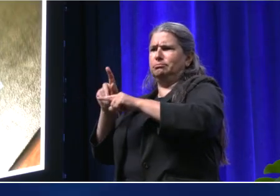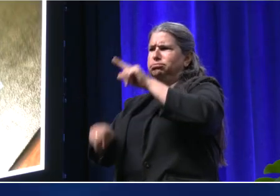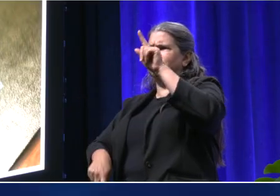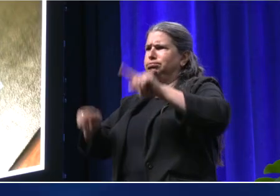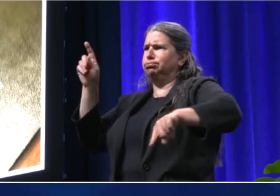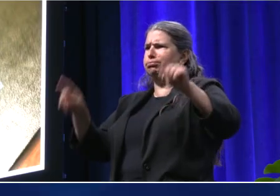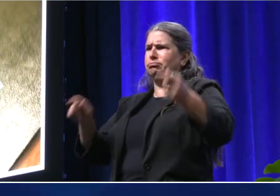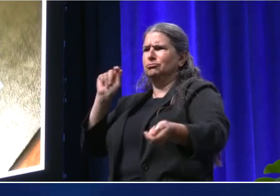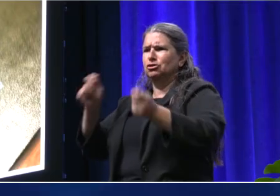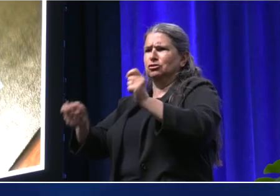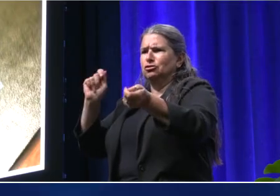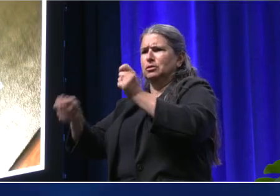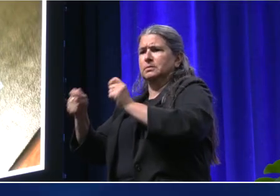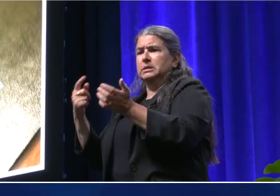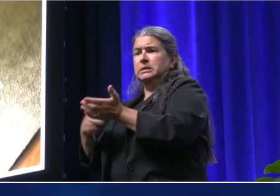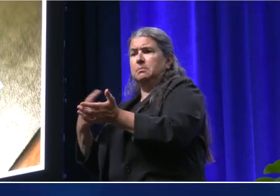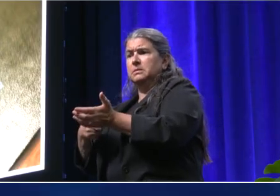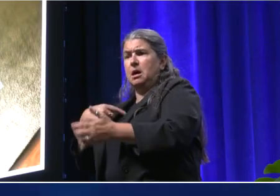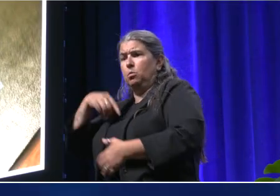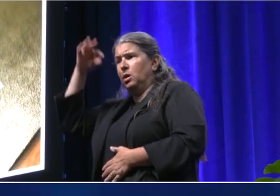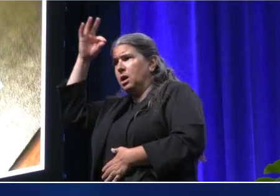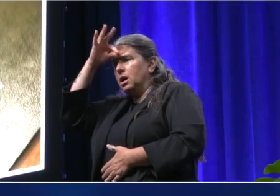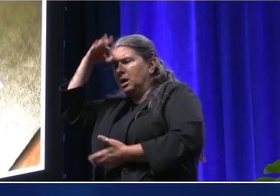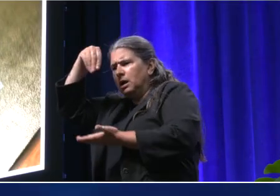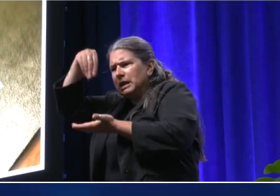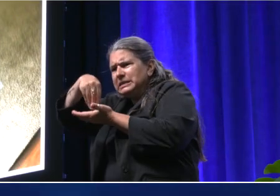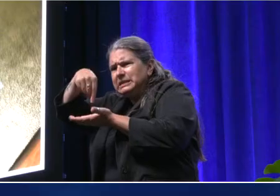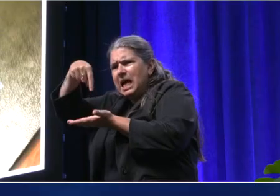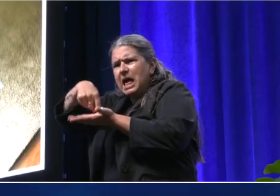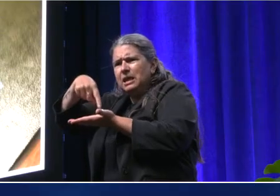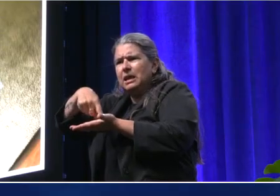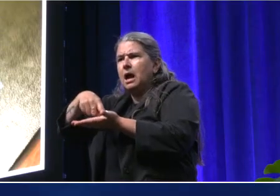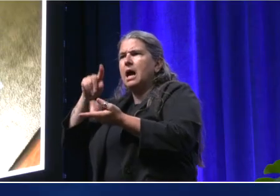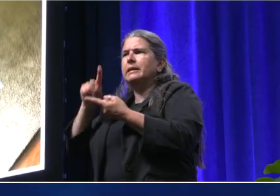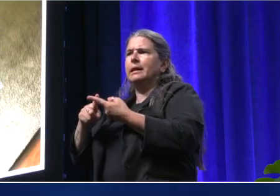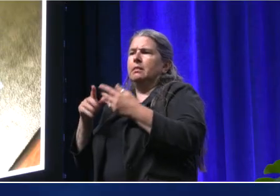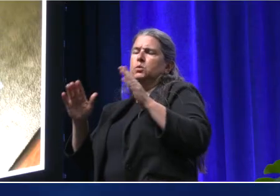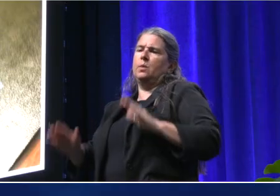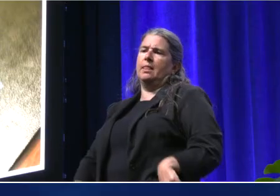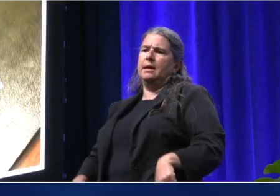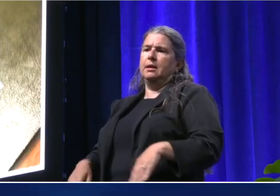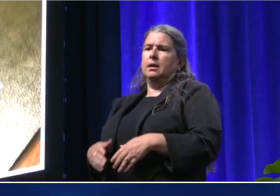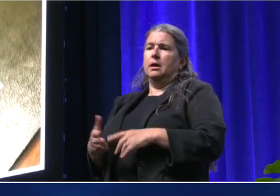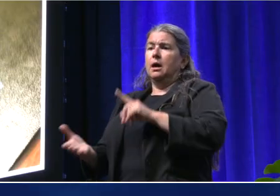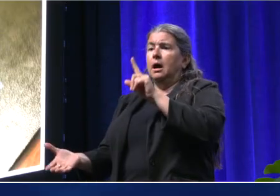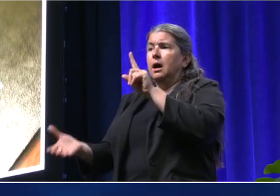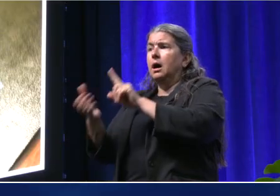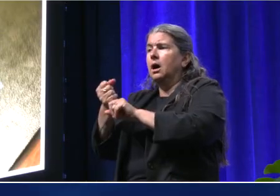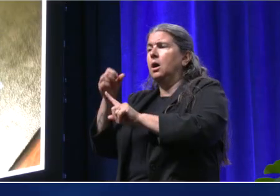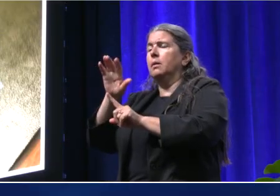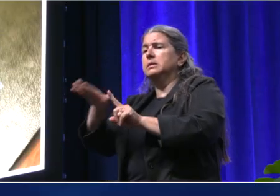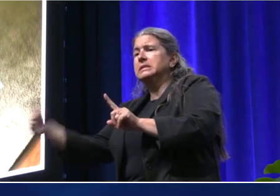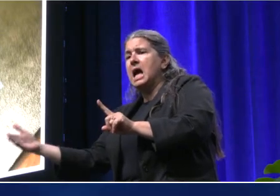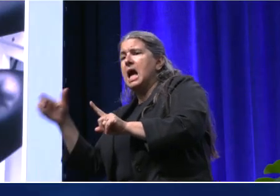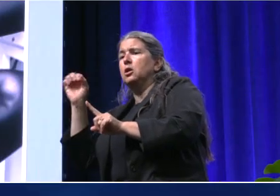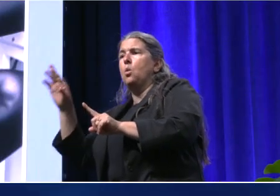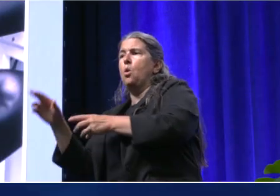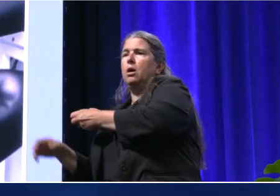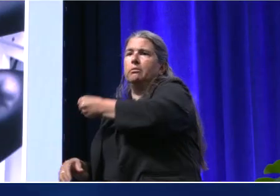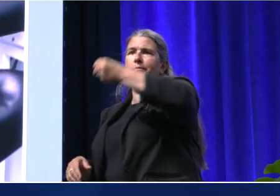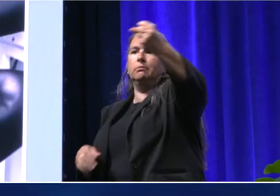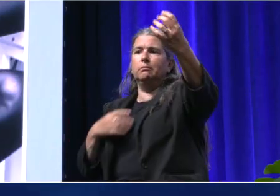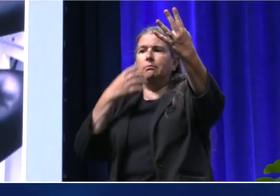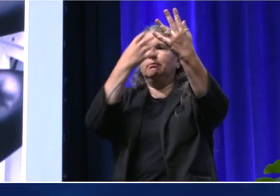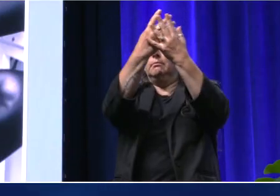when people are either dead or they're arrested. There's no opportunity for prevention, there's no opportunity for recovery. To fix